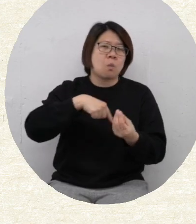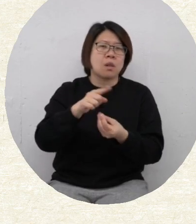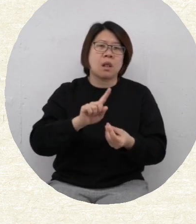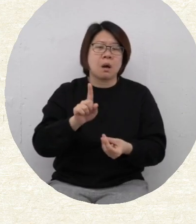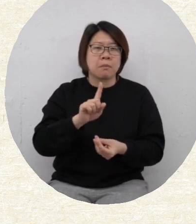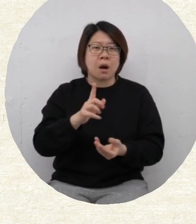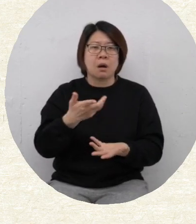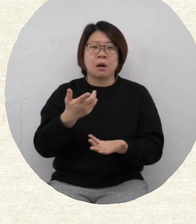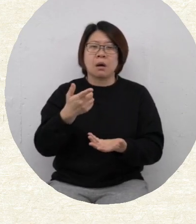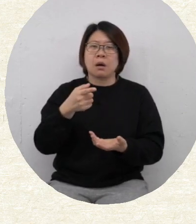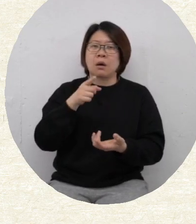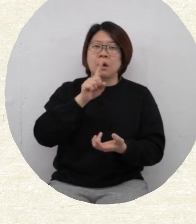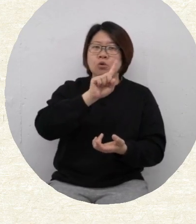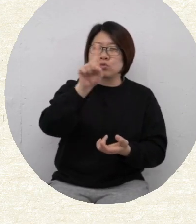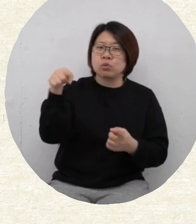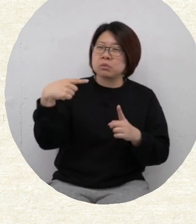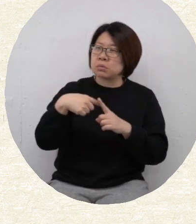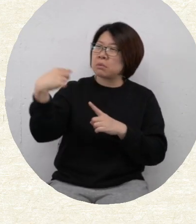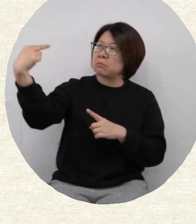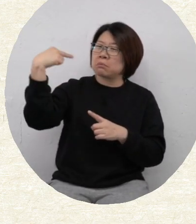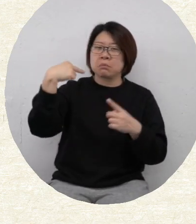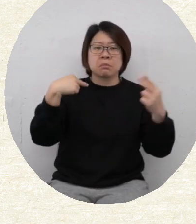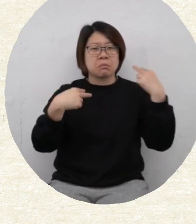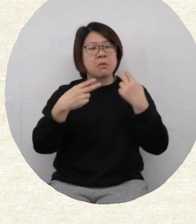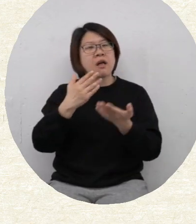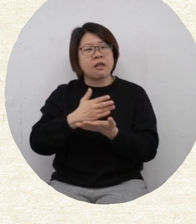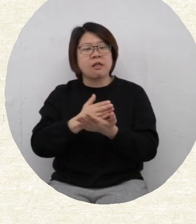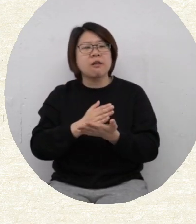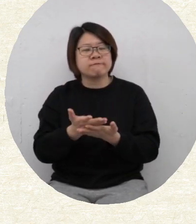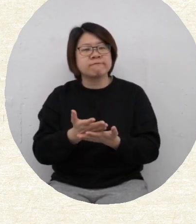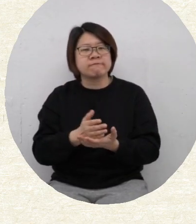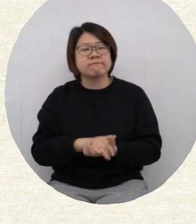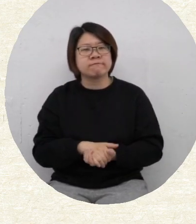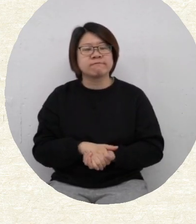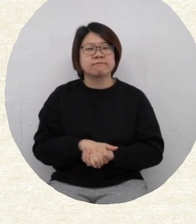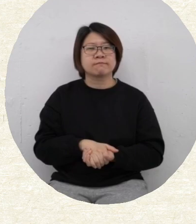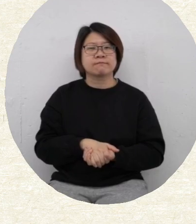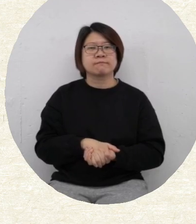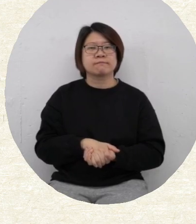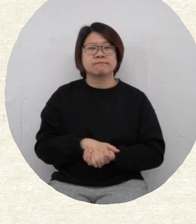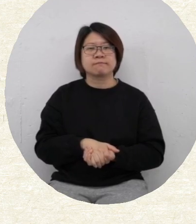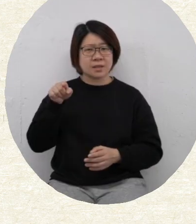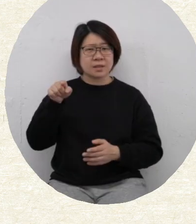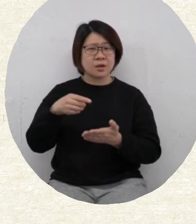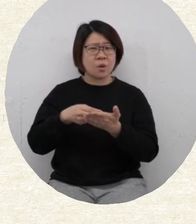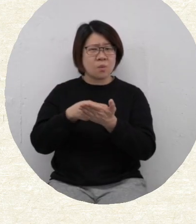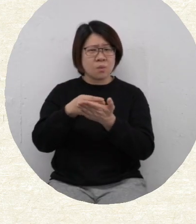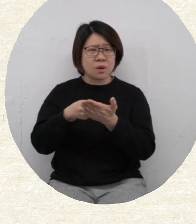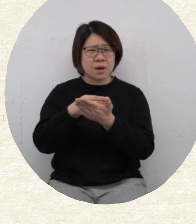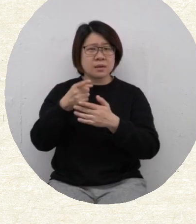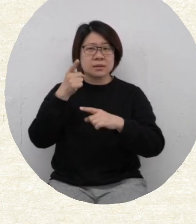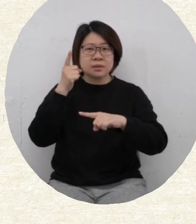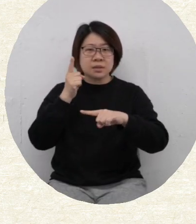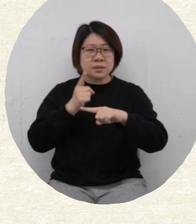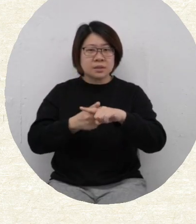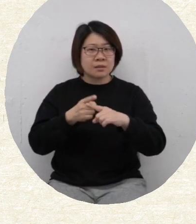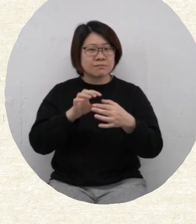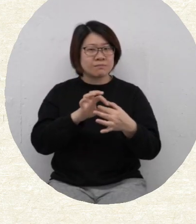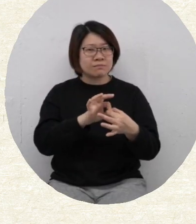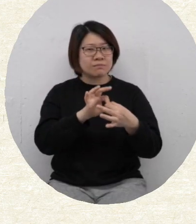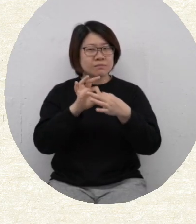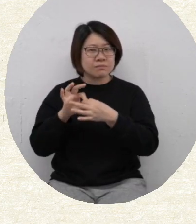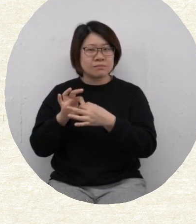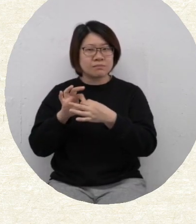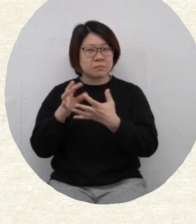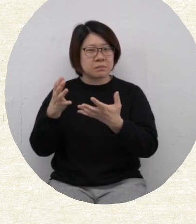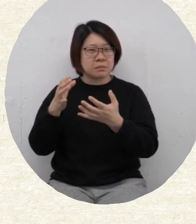in one culture and another way another culture. I am the same person, but depending on the context or where